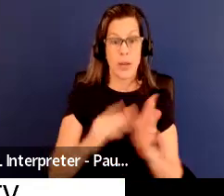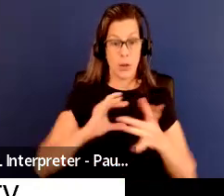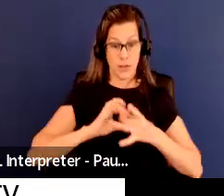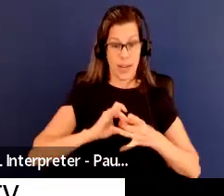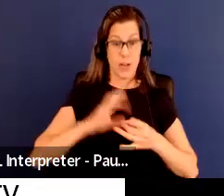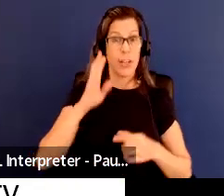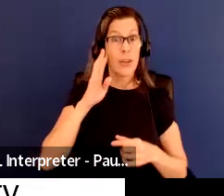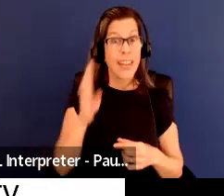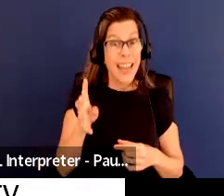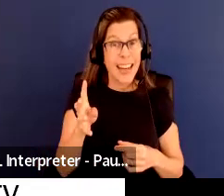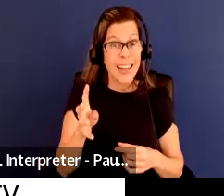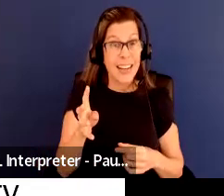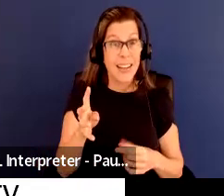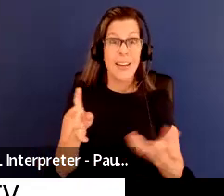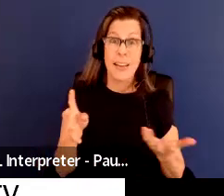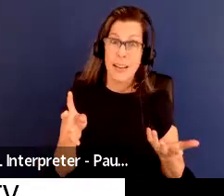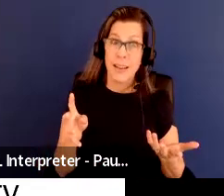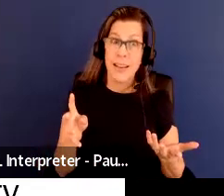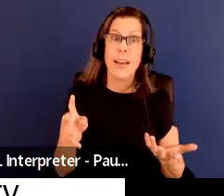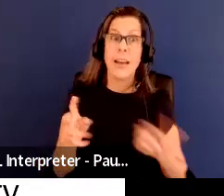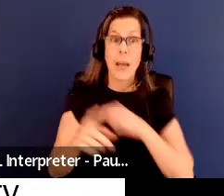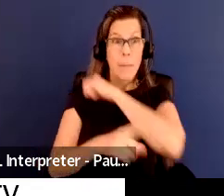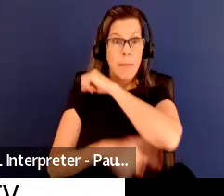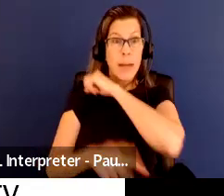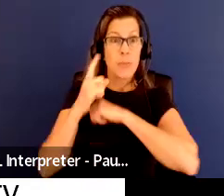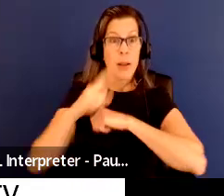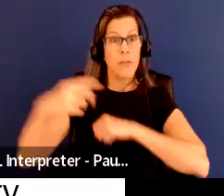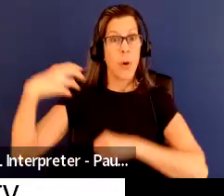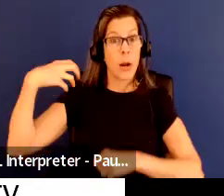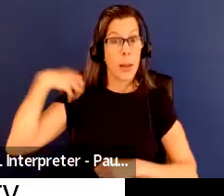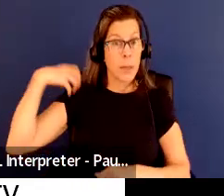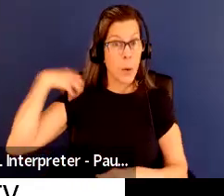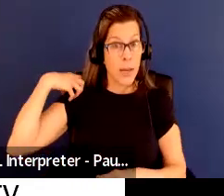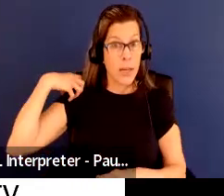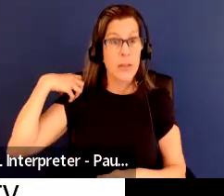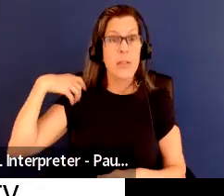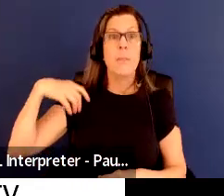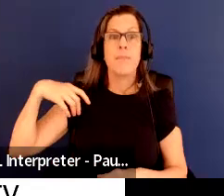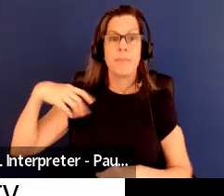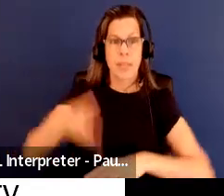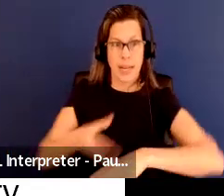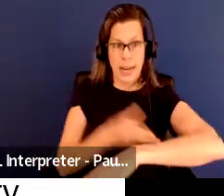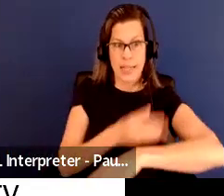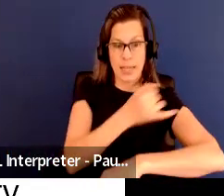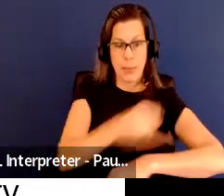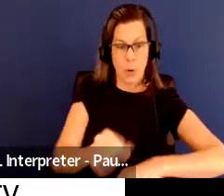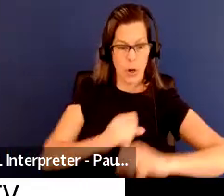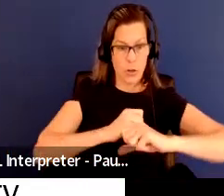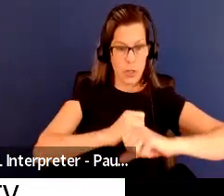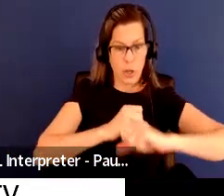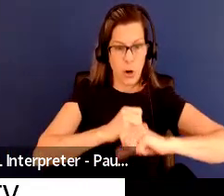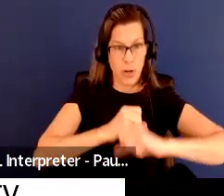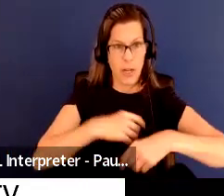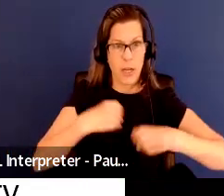created. And in punishment for employers and enhancing border security and